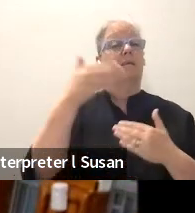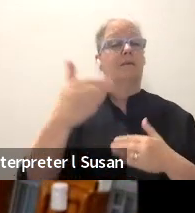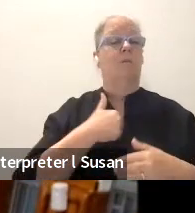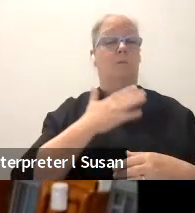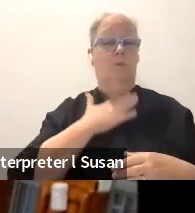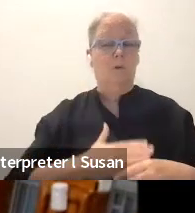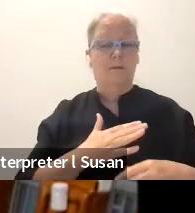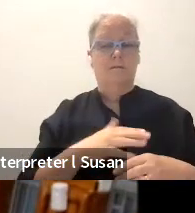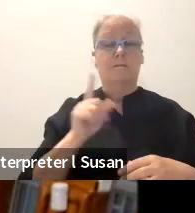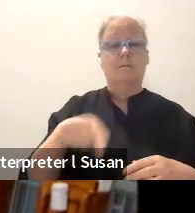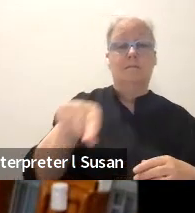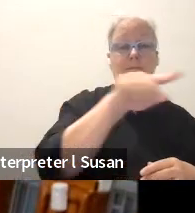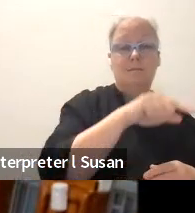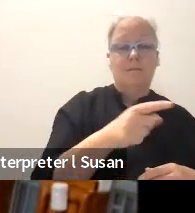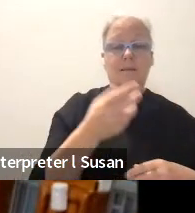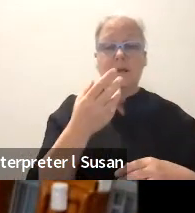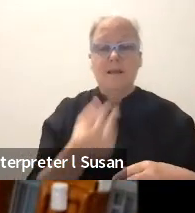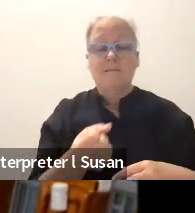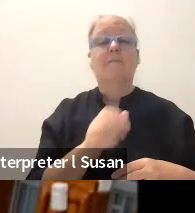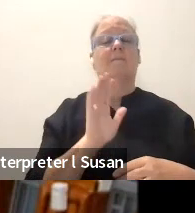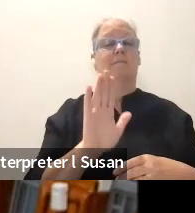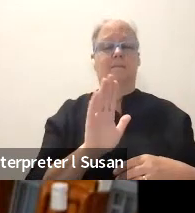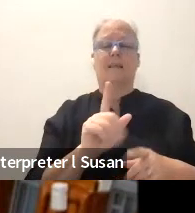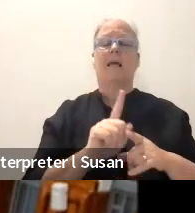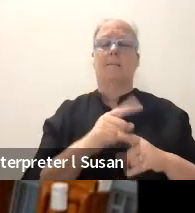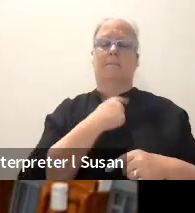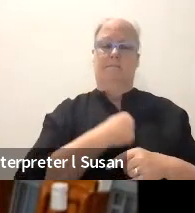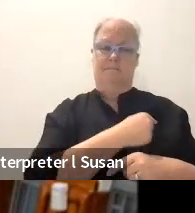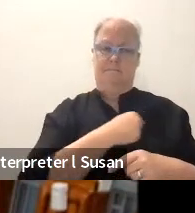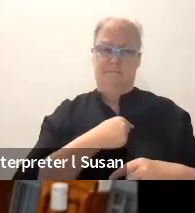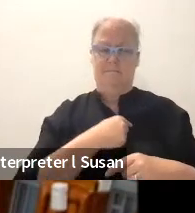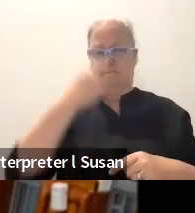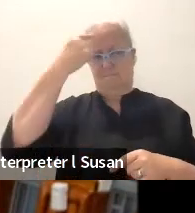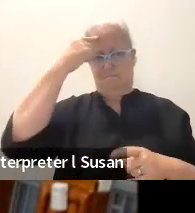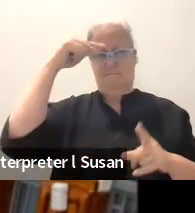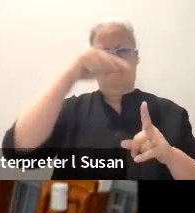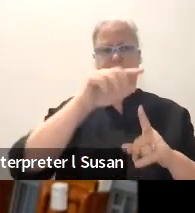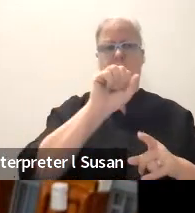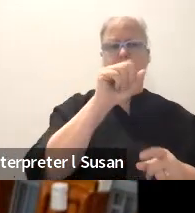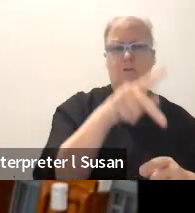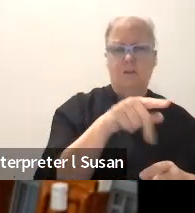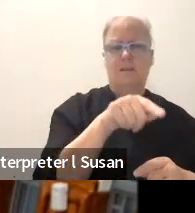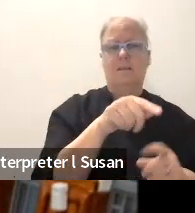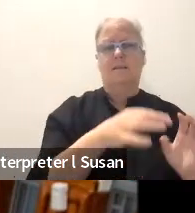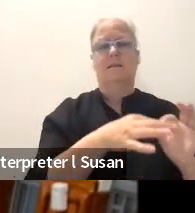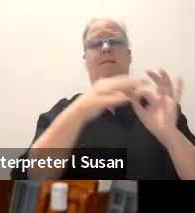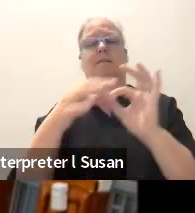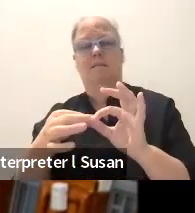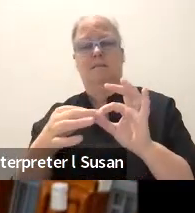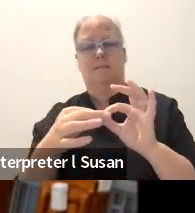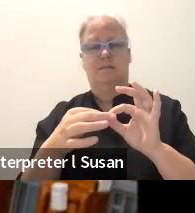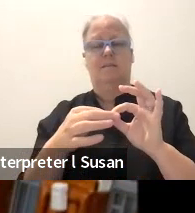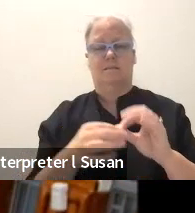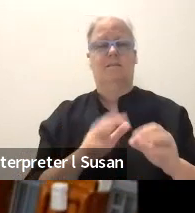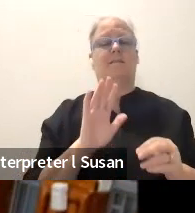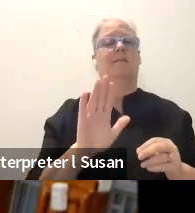parties maintained their commitment to an appropriate social protection that was aligned to the disability extra cost rather than